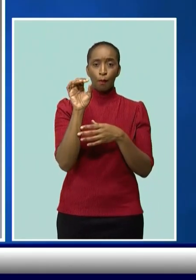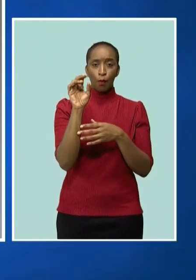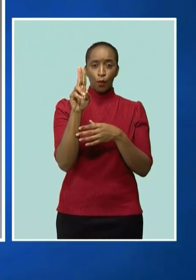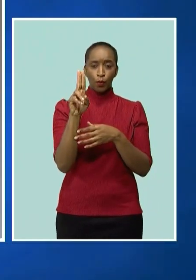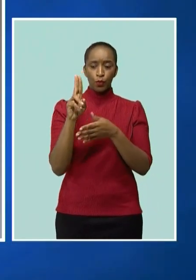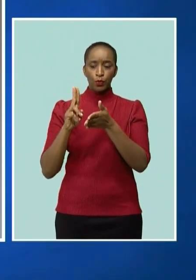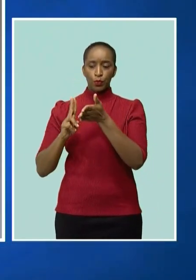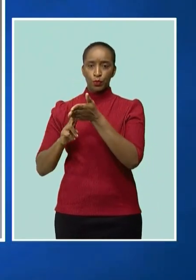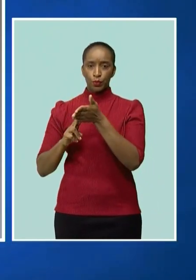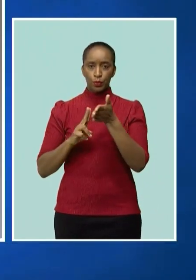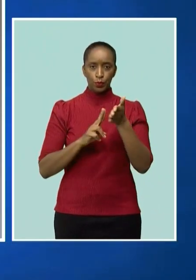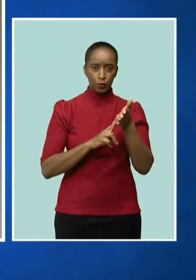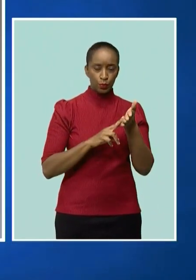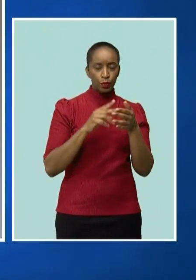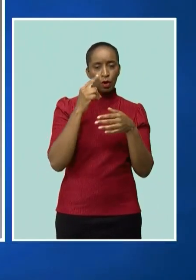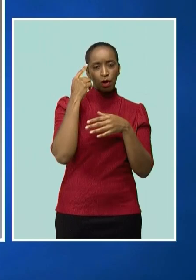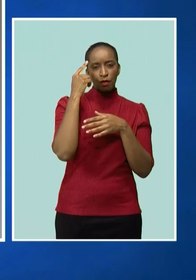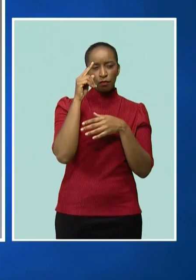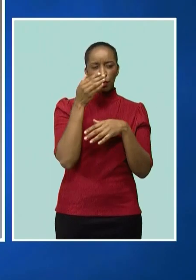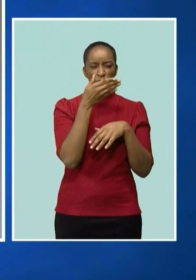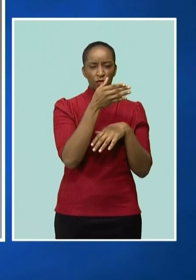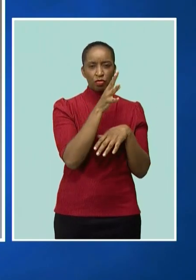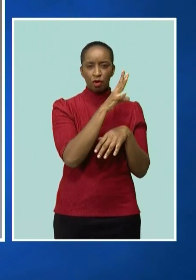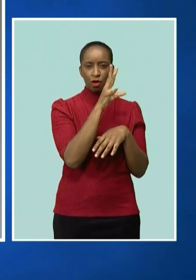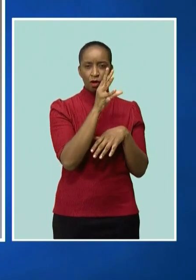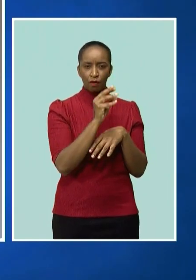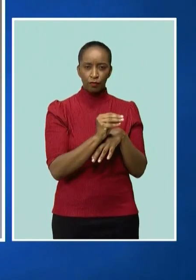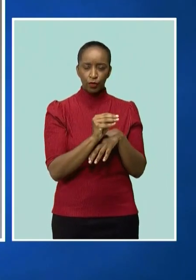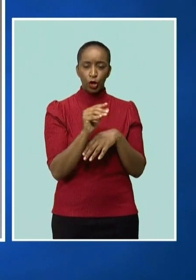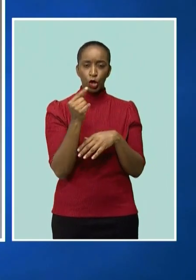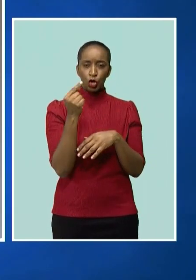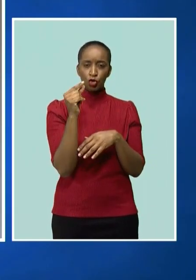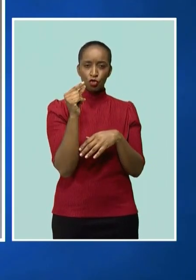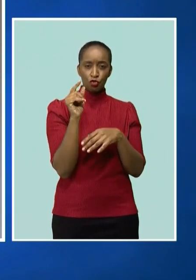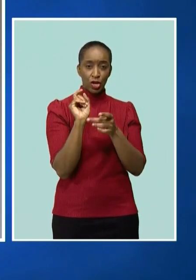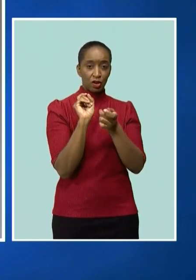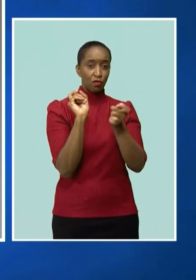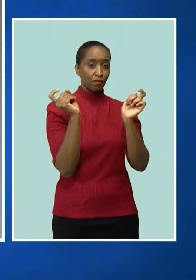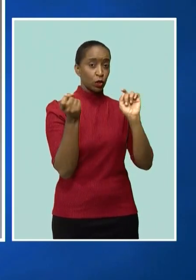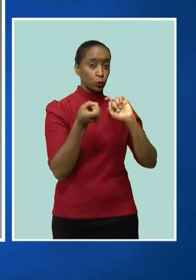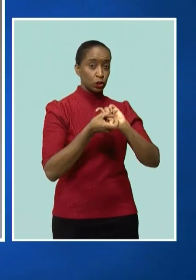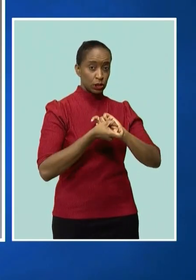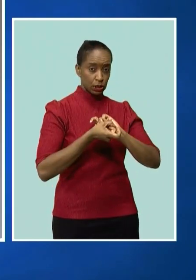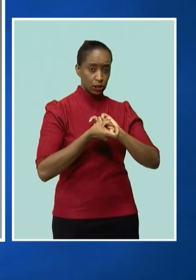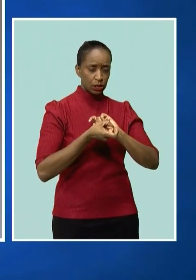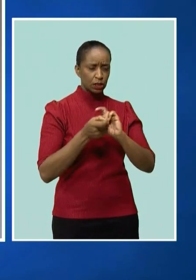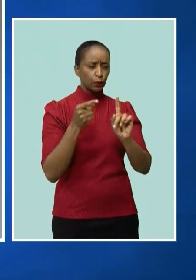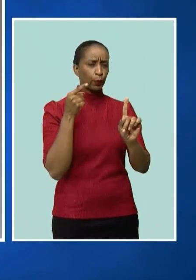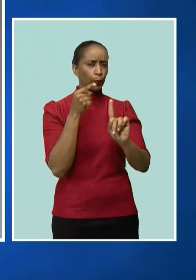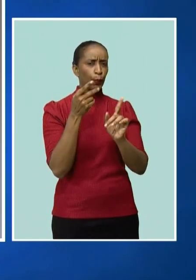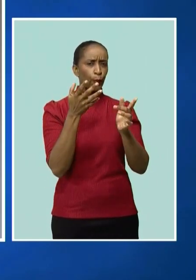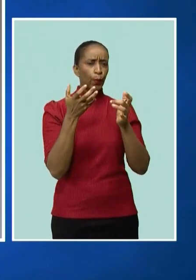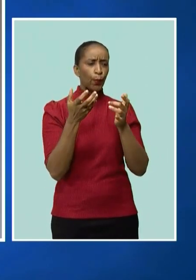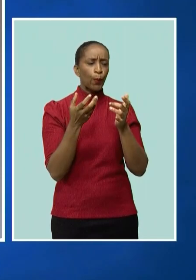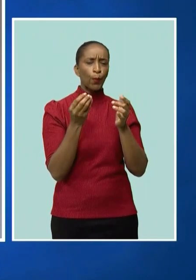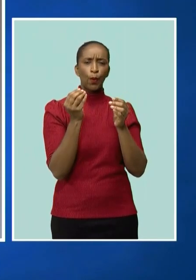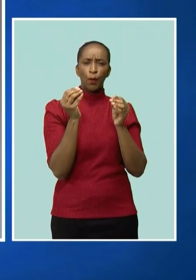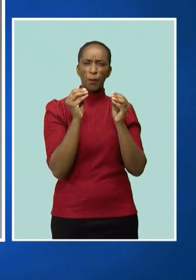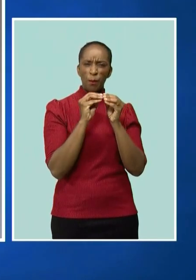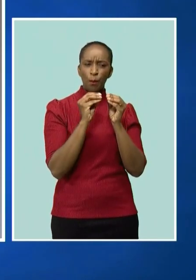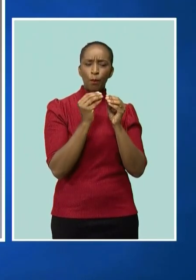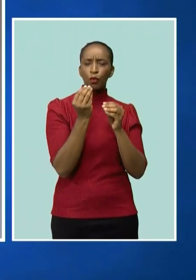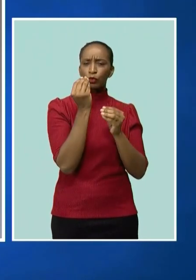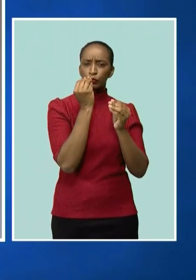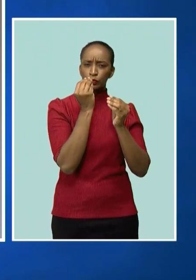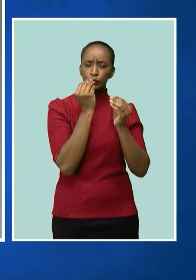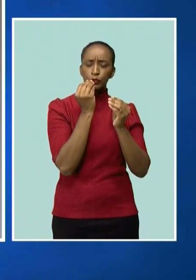the Green Revolution of Africa, which deals with really feeding the African continent, and therefore we believe that we have a lot to gain from